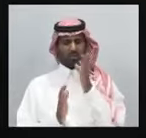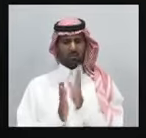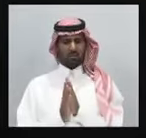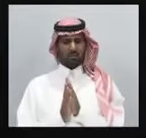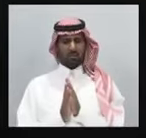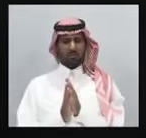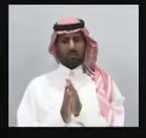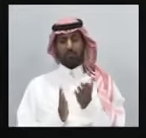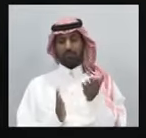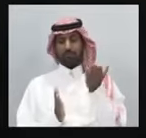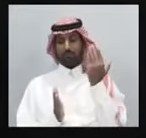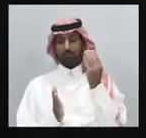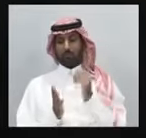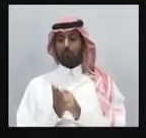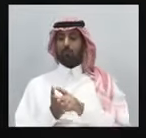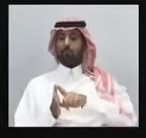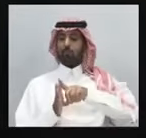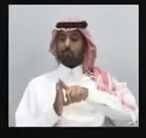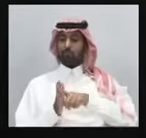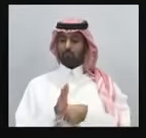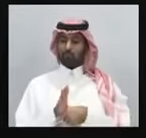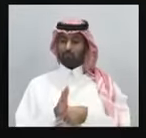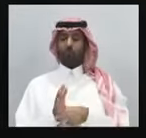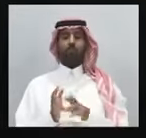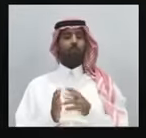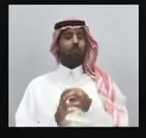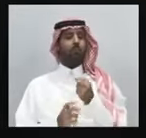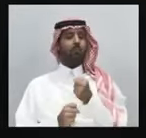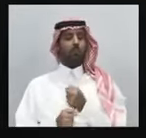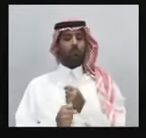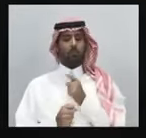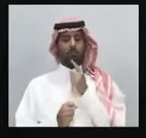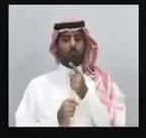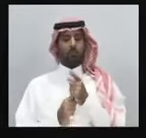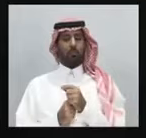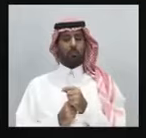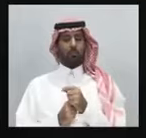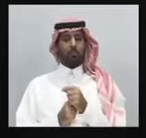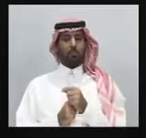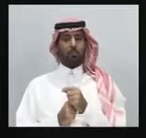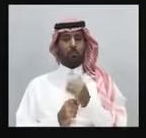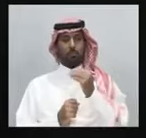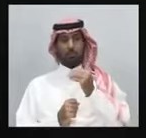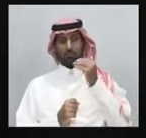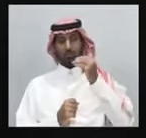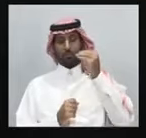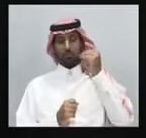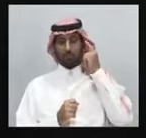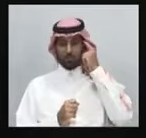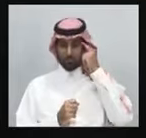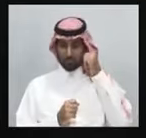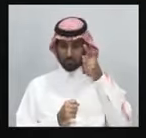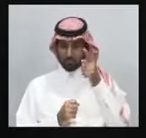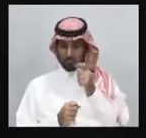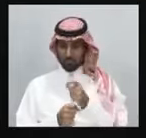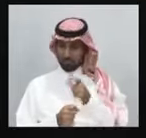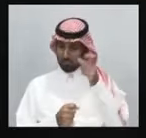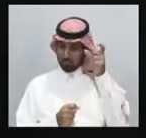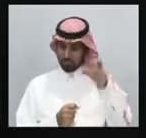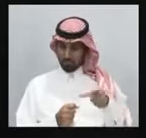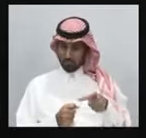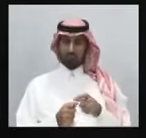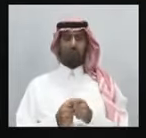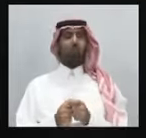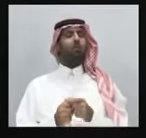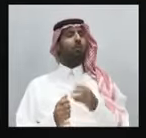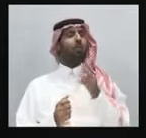the engineering intern. What about the engineering intern? You are supposed to be qualities. Let's describe